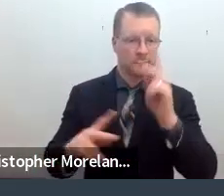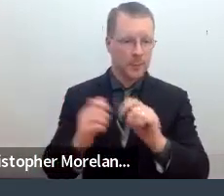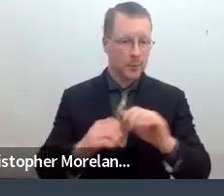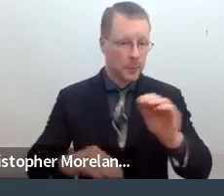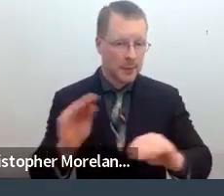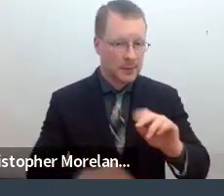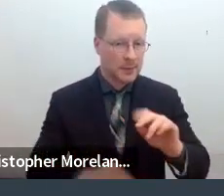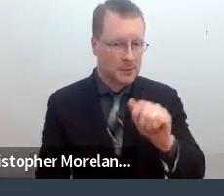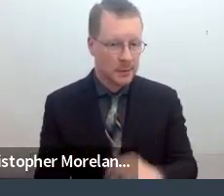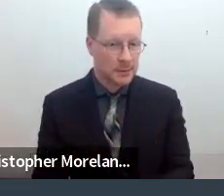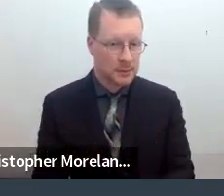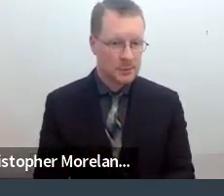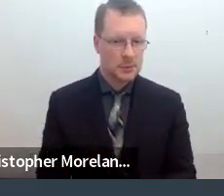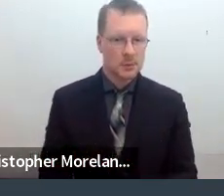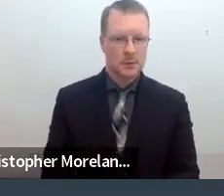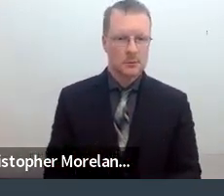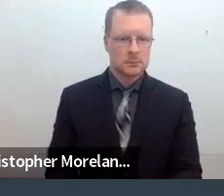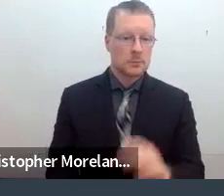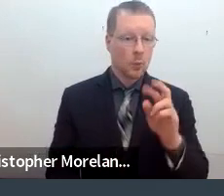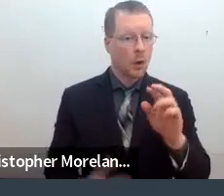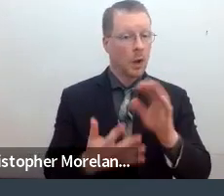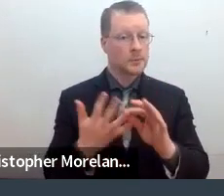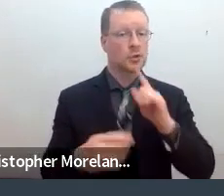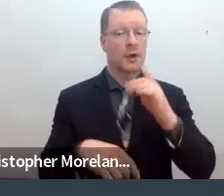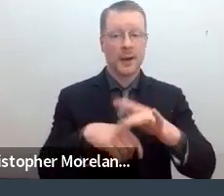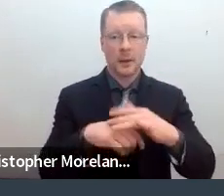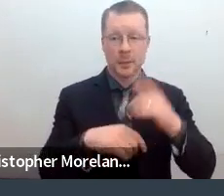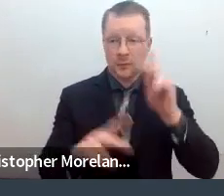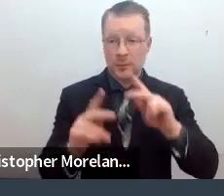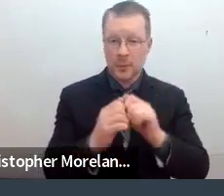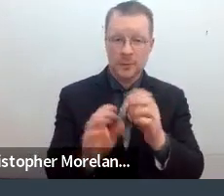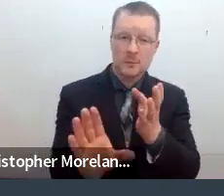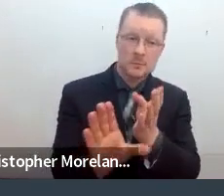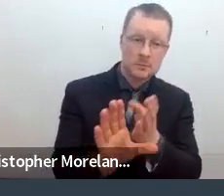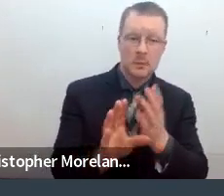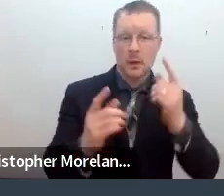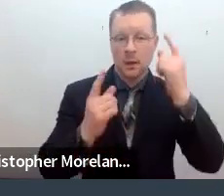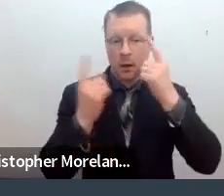ensure that spaces are physically accessible for people with mobility disabilities,